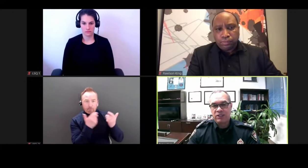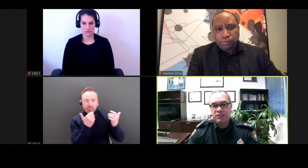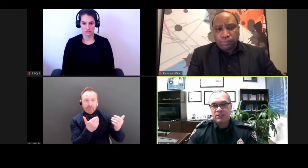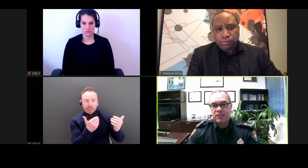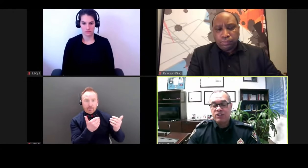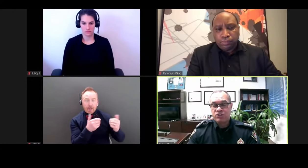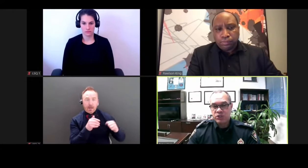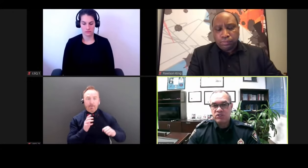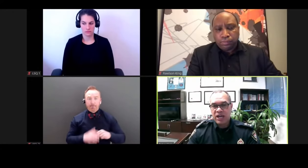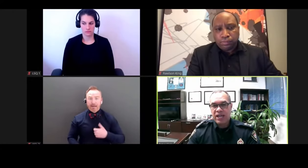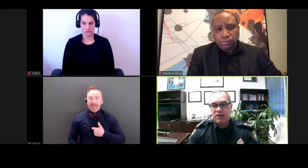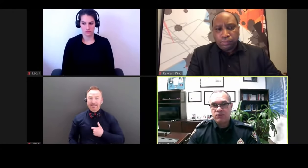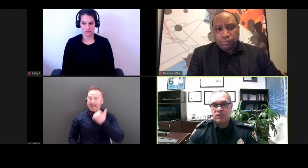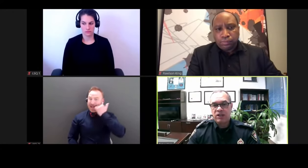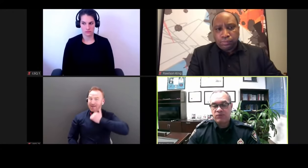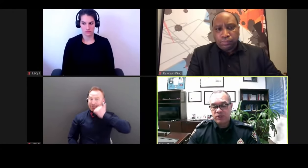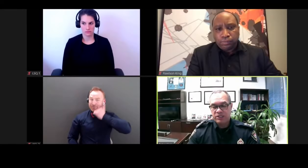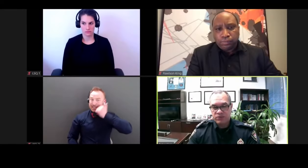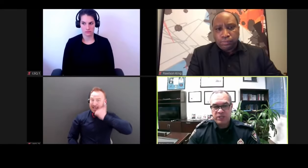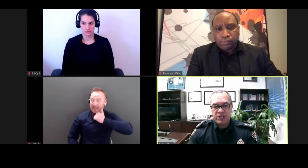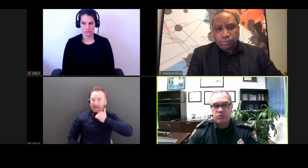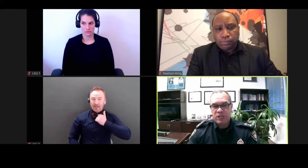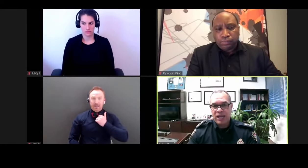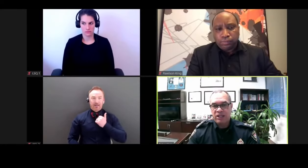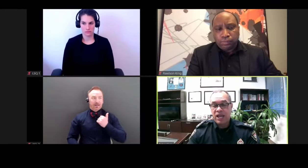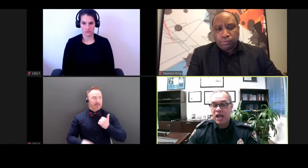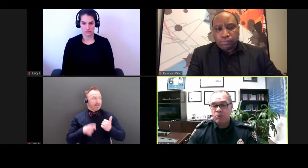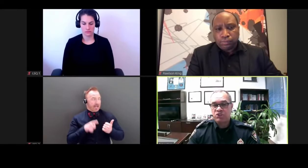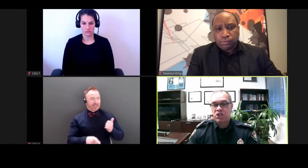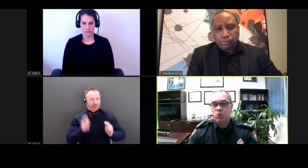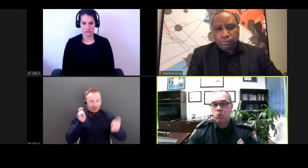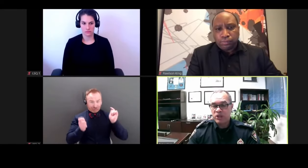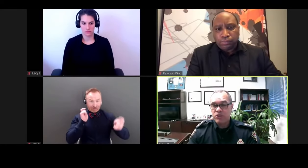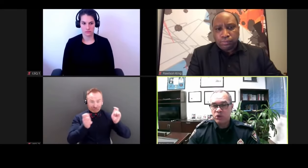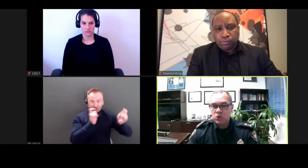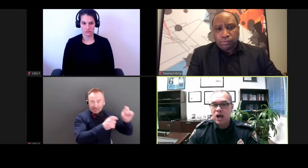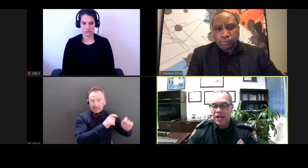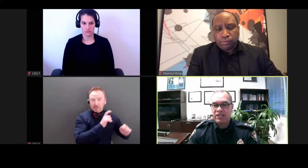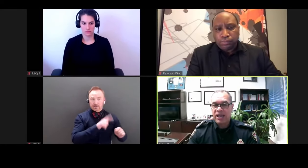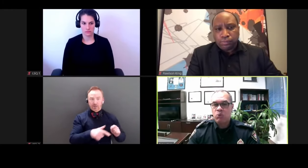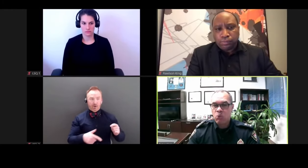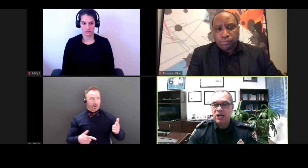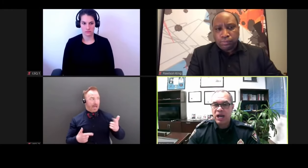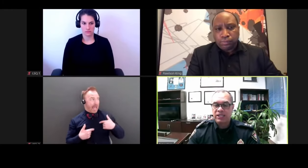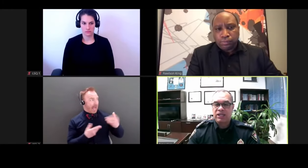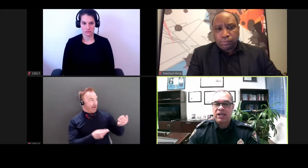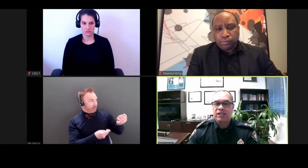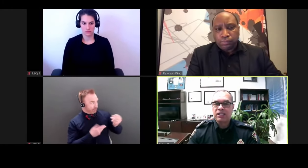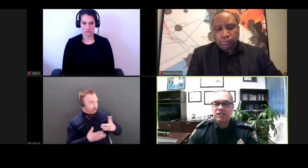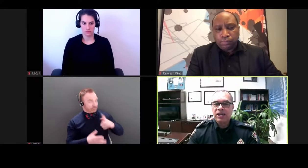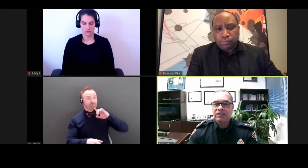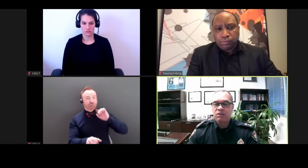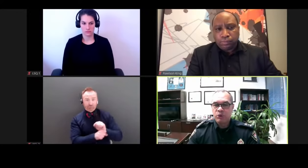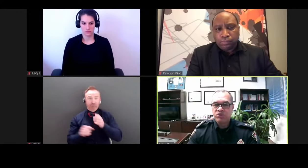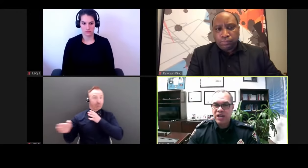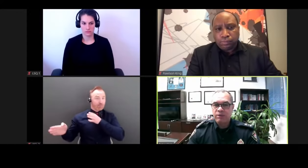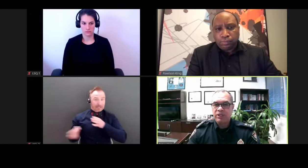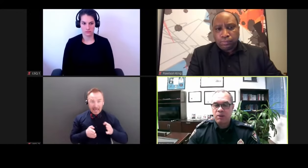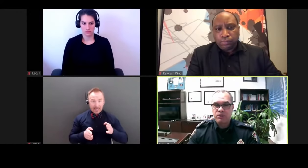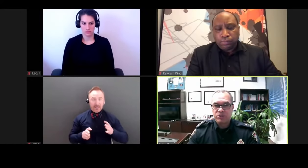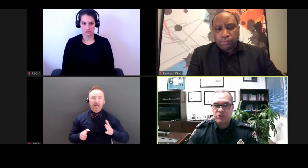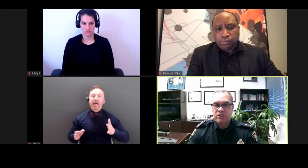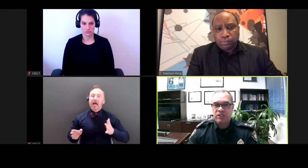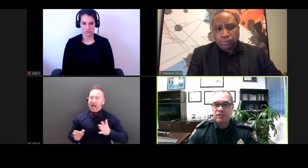valid. As soon as I have a definitive plan, I will share with who I can, what I can, at the most